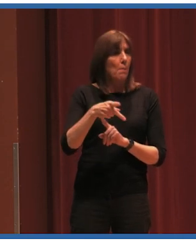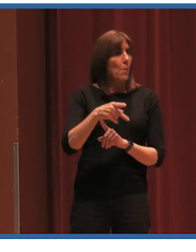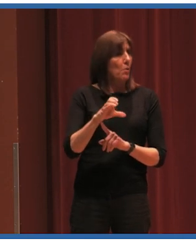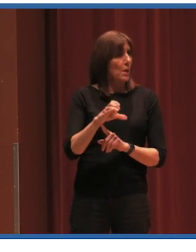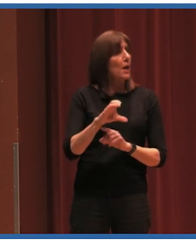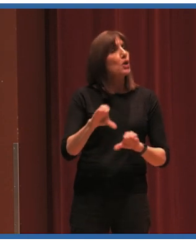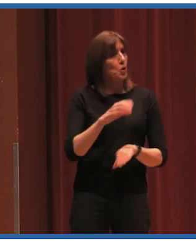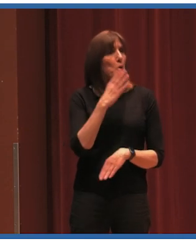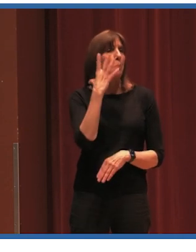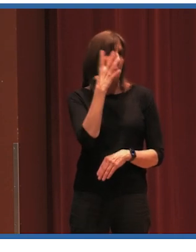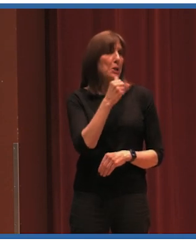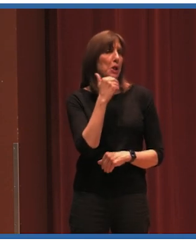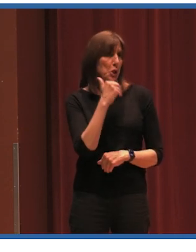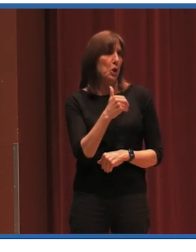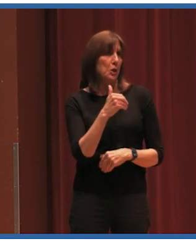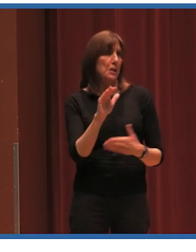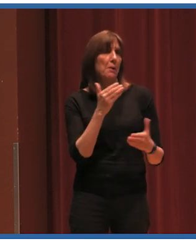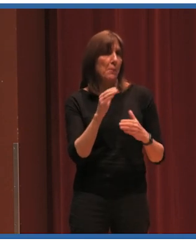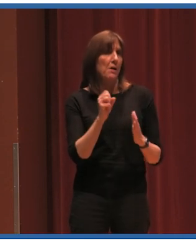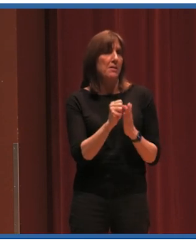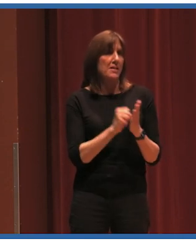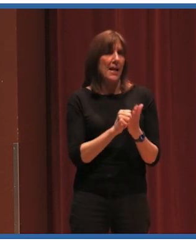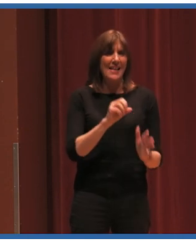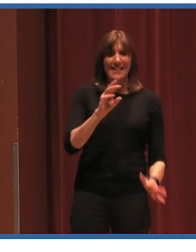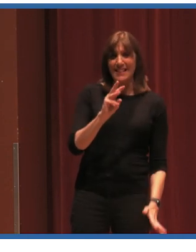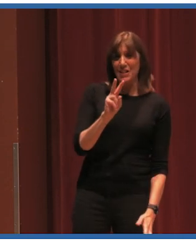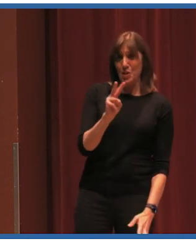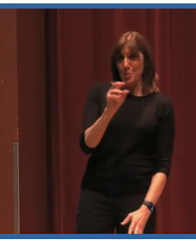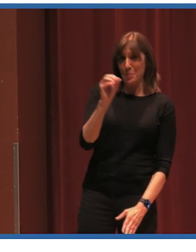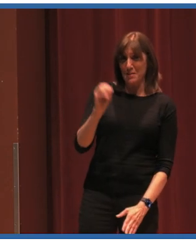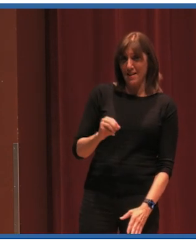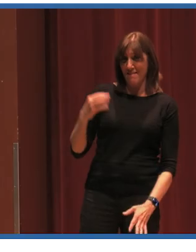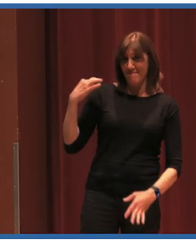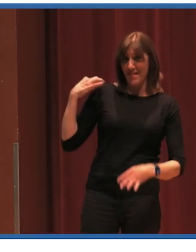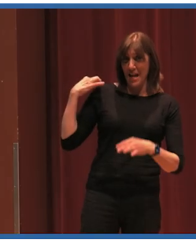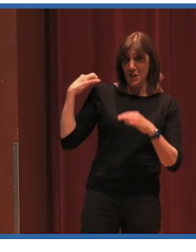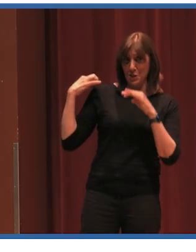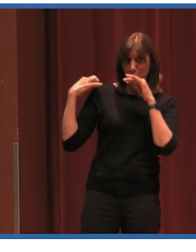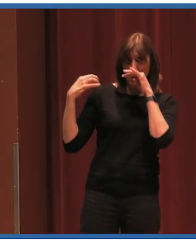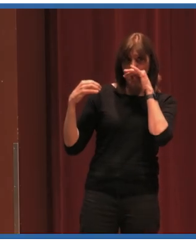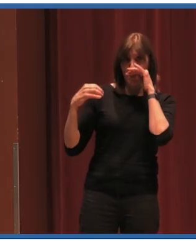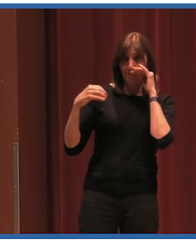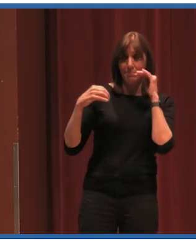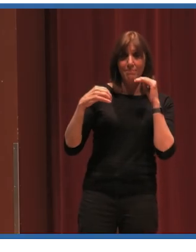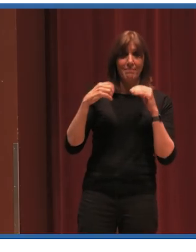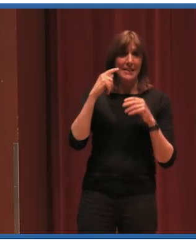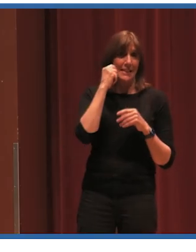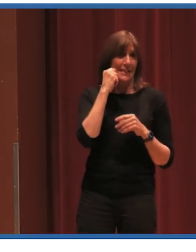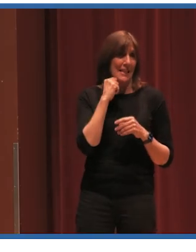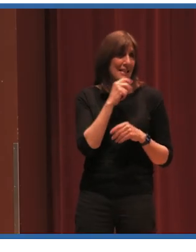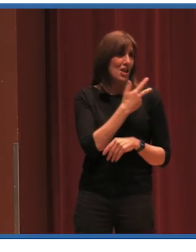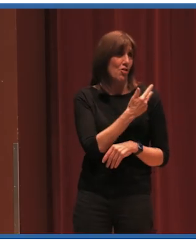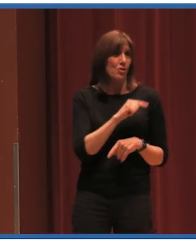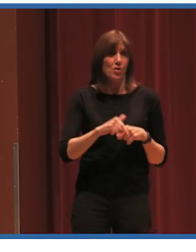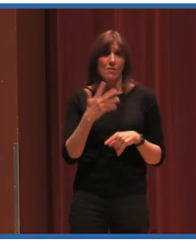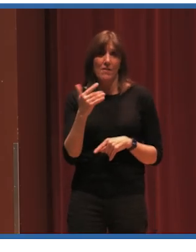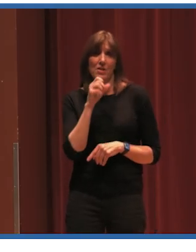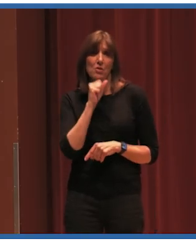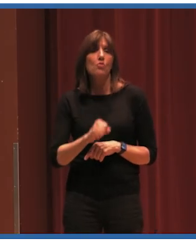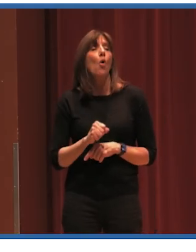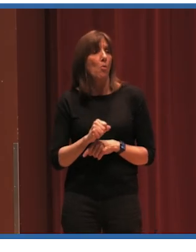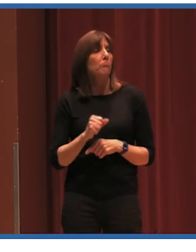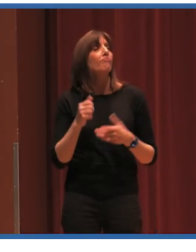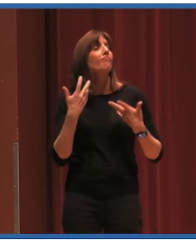doing pretty well compared to the state. 62% of eligible adolescents ages 13 to 15 have completed